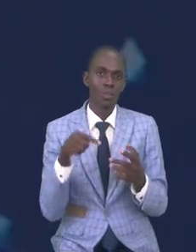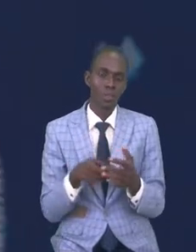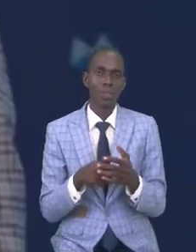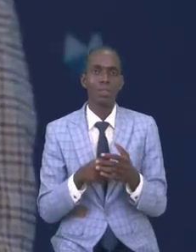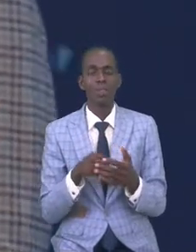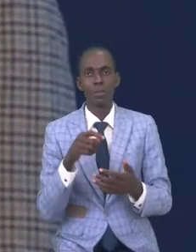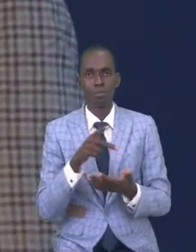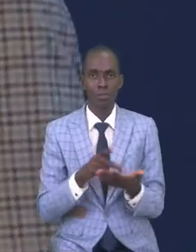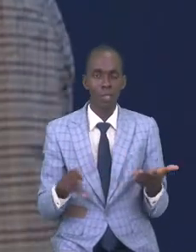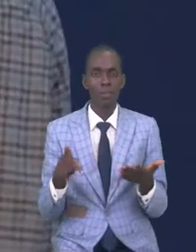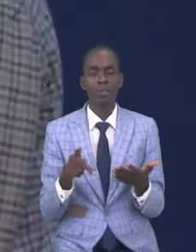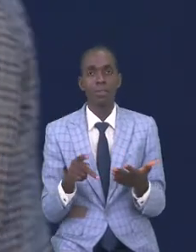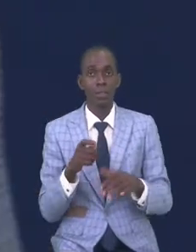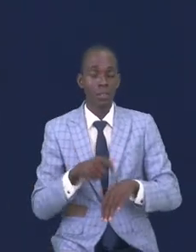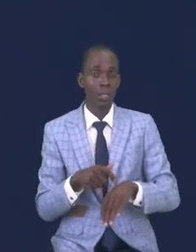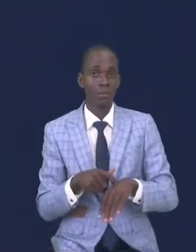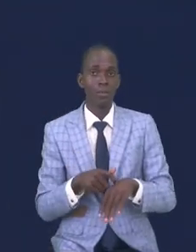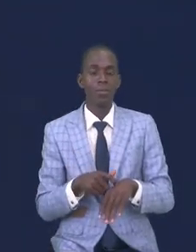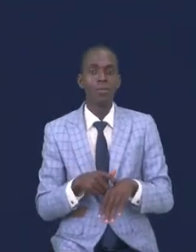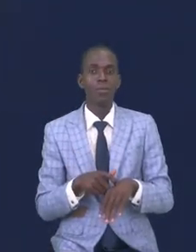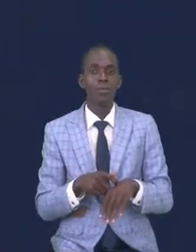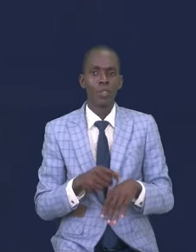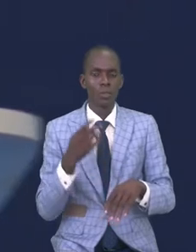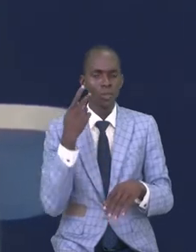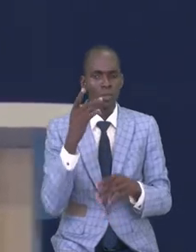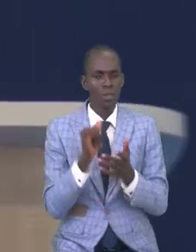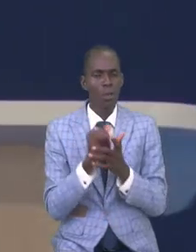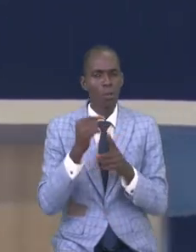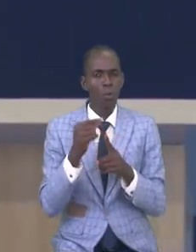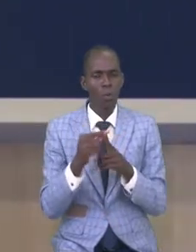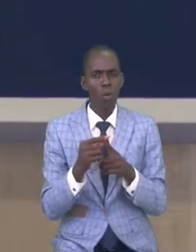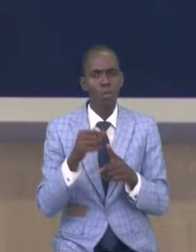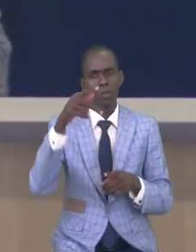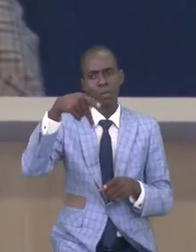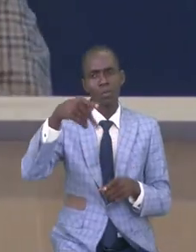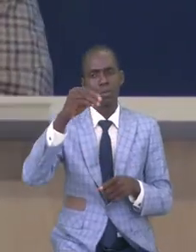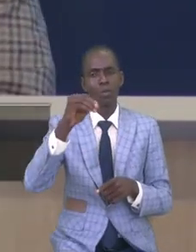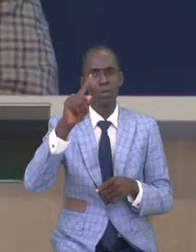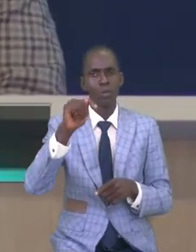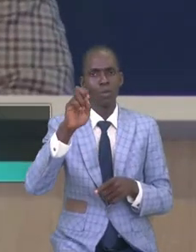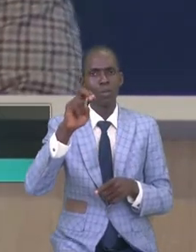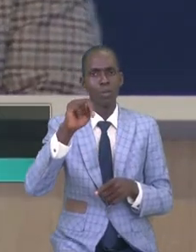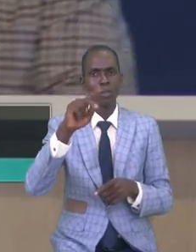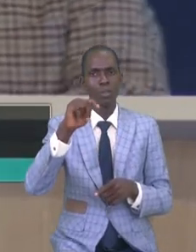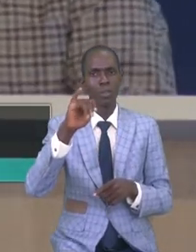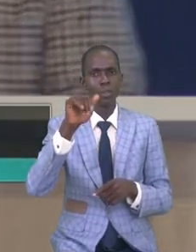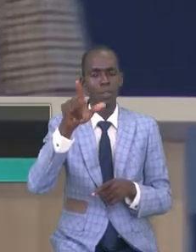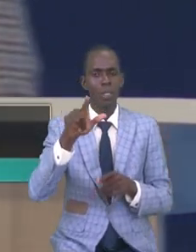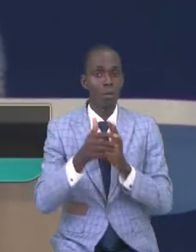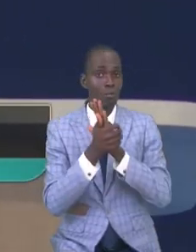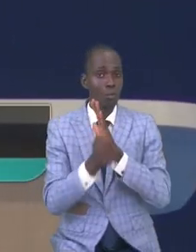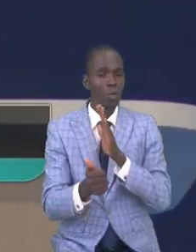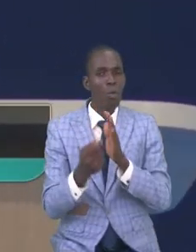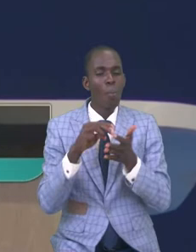I pick up the word potential. What you have inside you, in